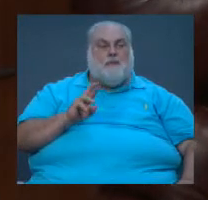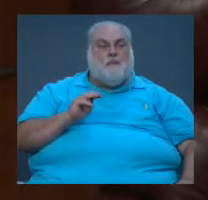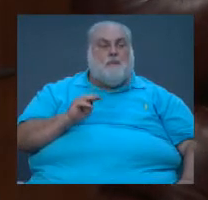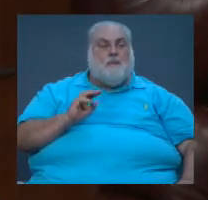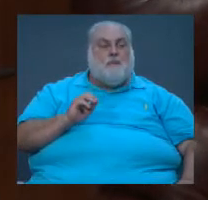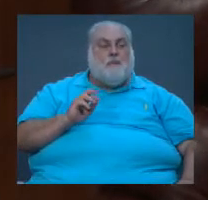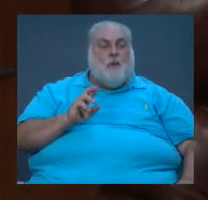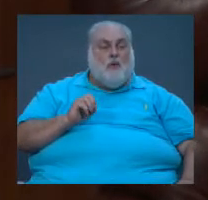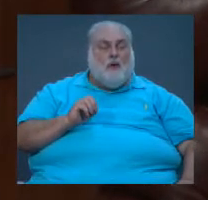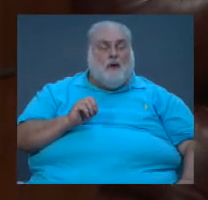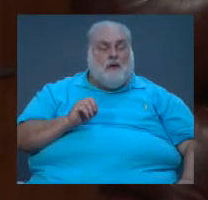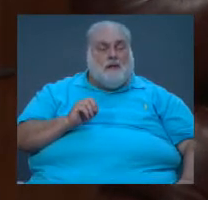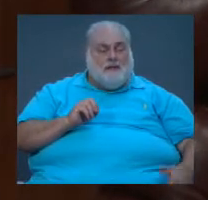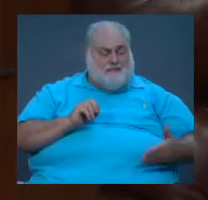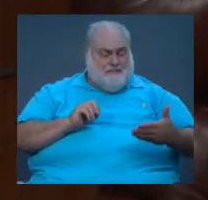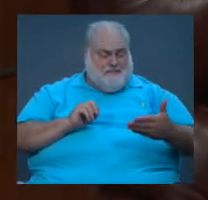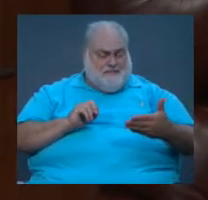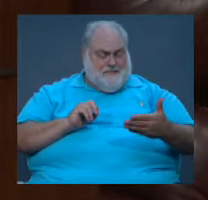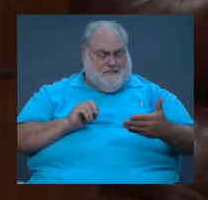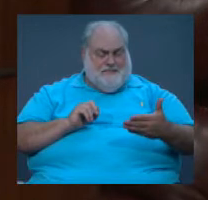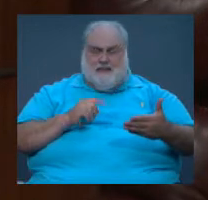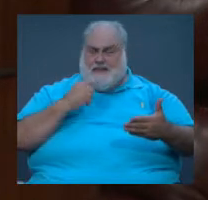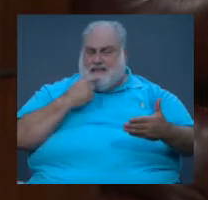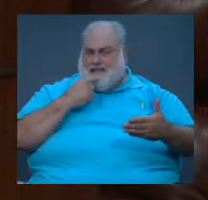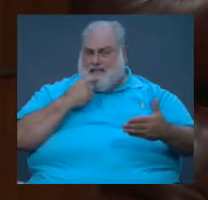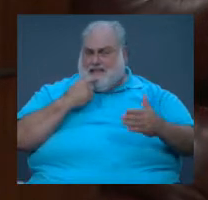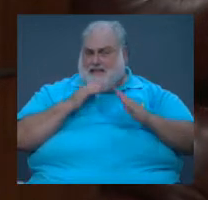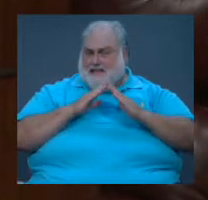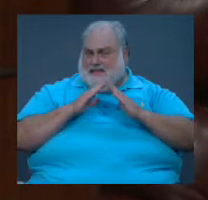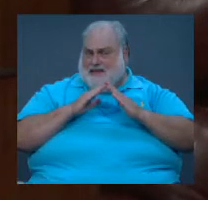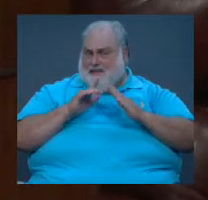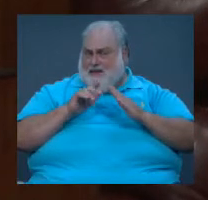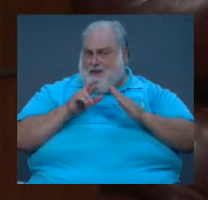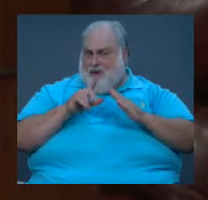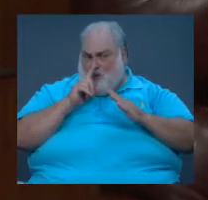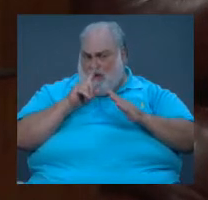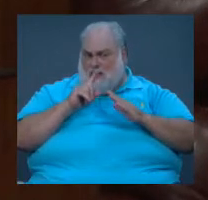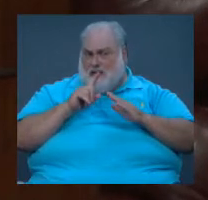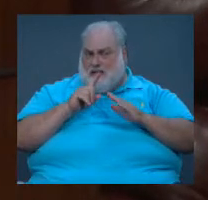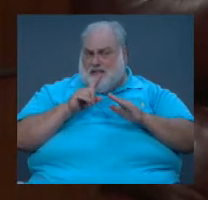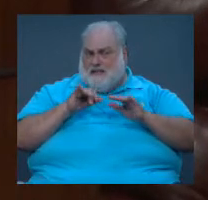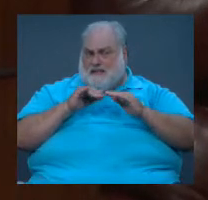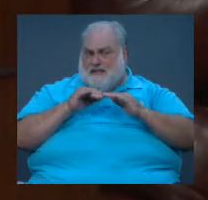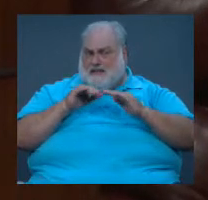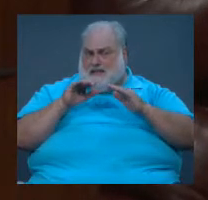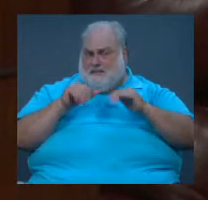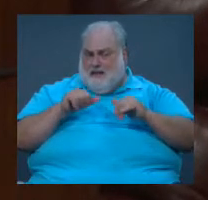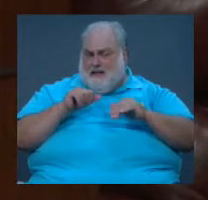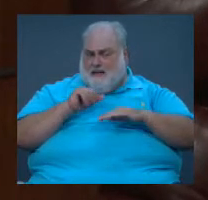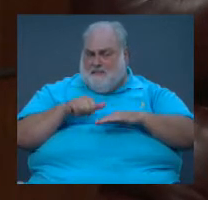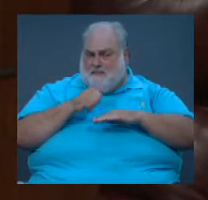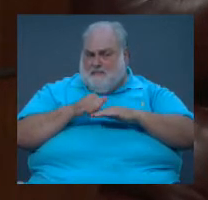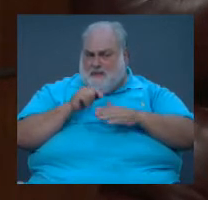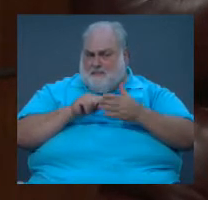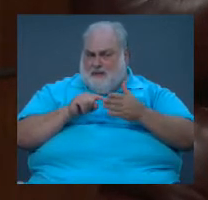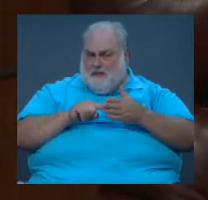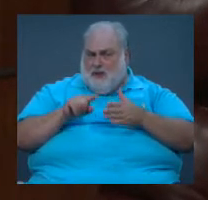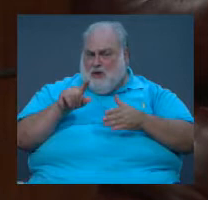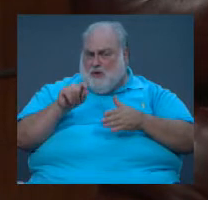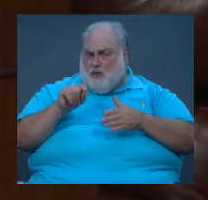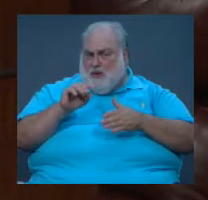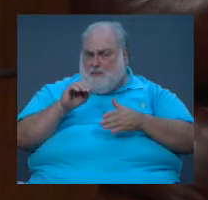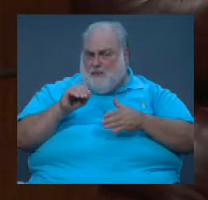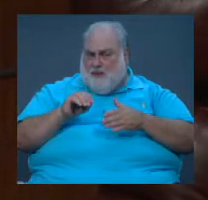now I'm looking at this, and it says the City of Little Rock will systematically inspect or review inspections or both conducted on 20% of the